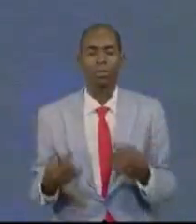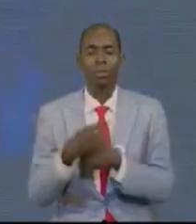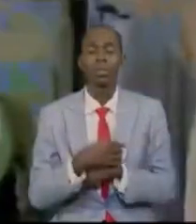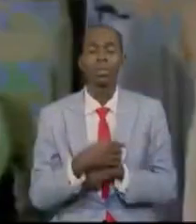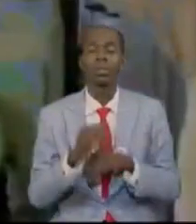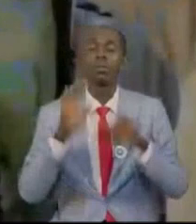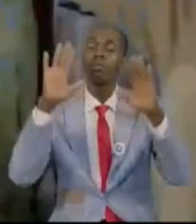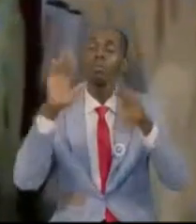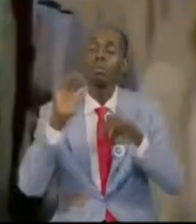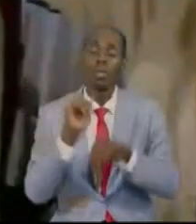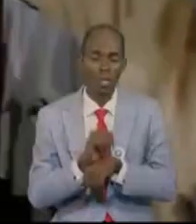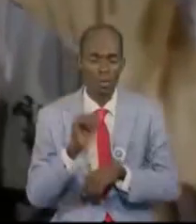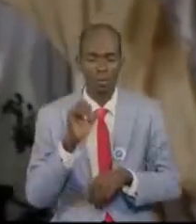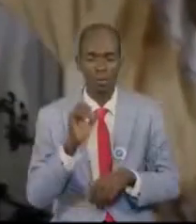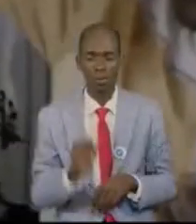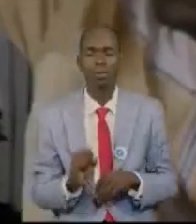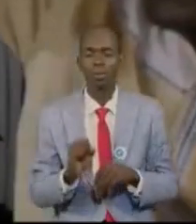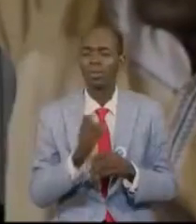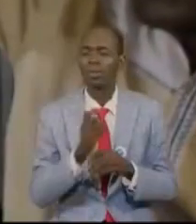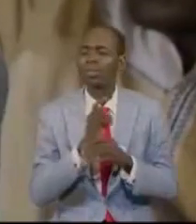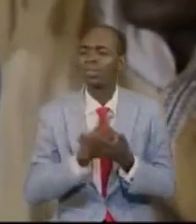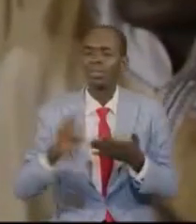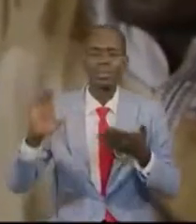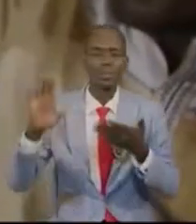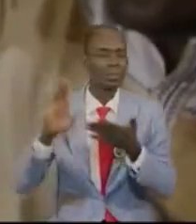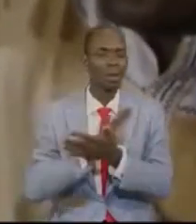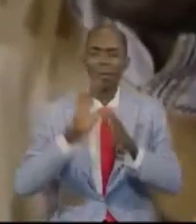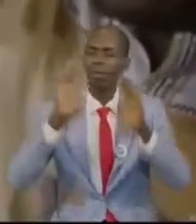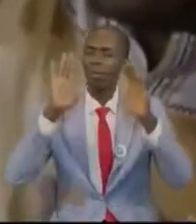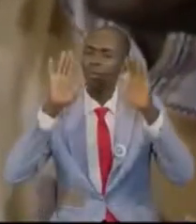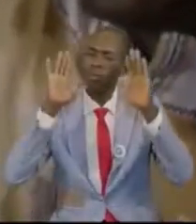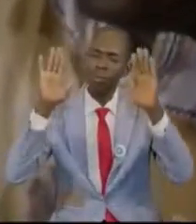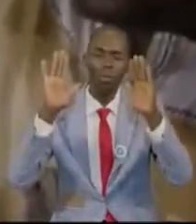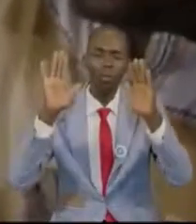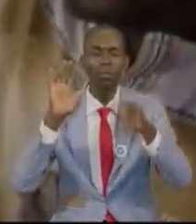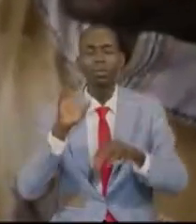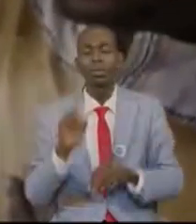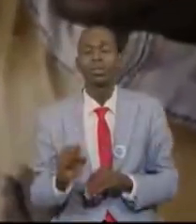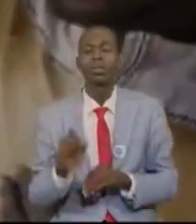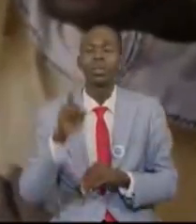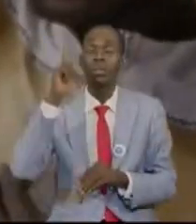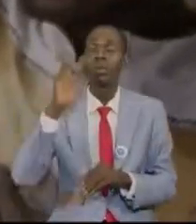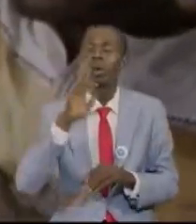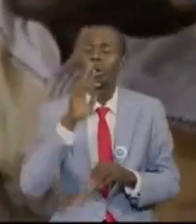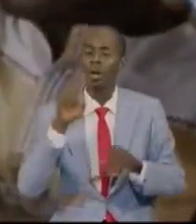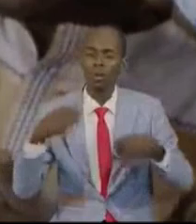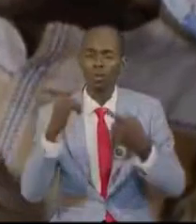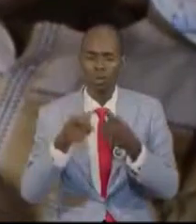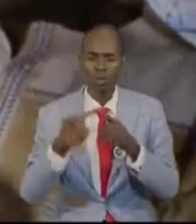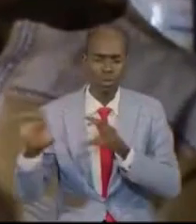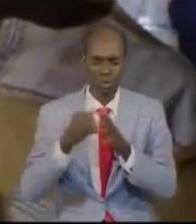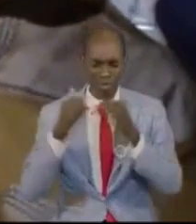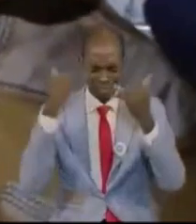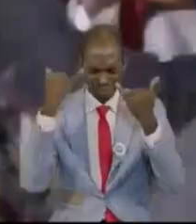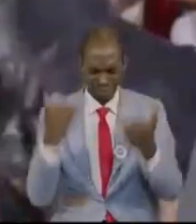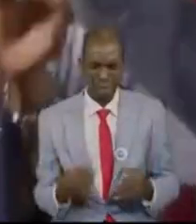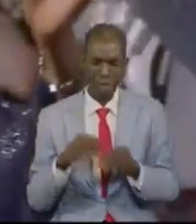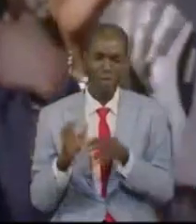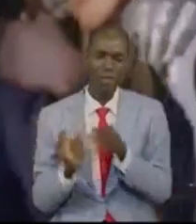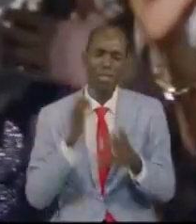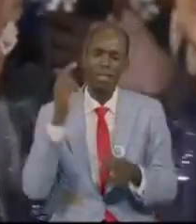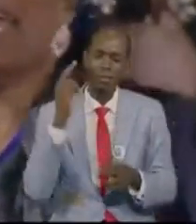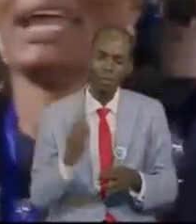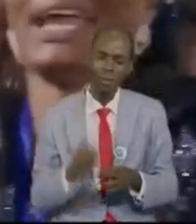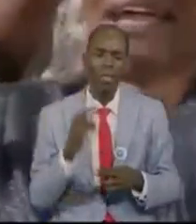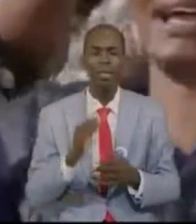Miracles, supernatural wonder. You are going to do it now in Jesus'